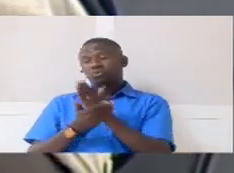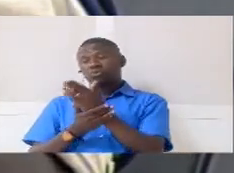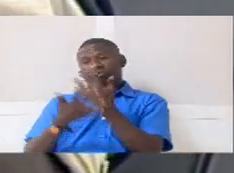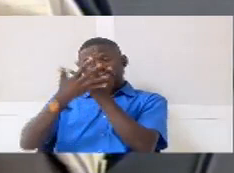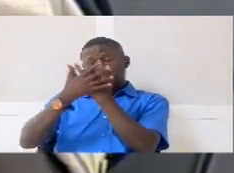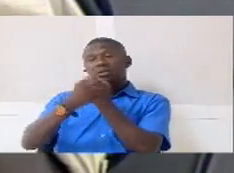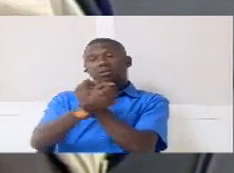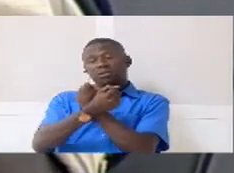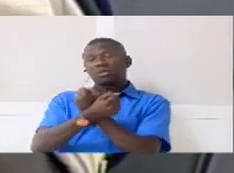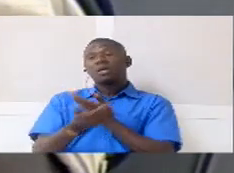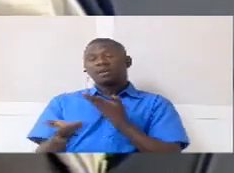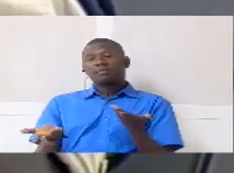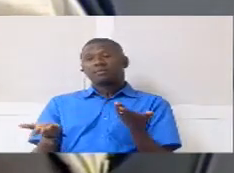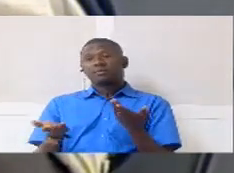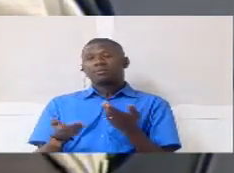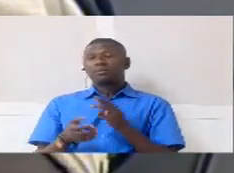prison.